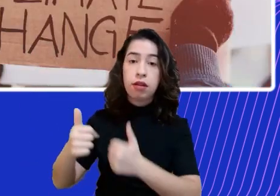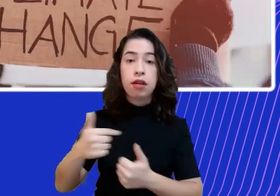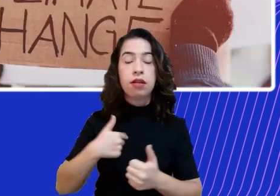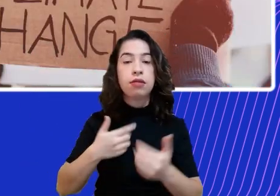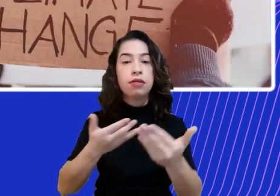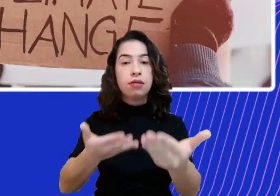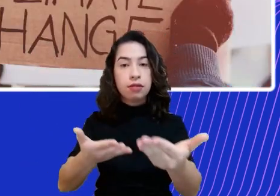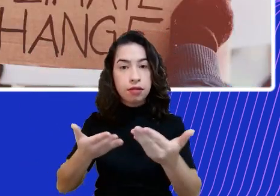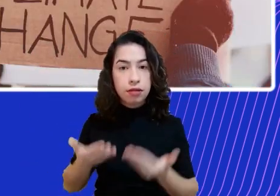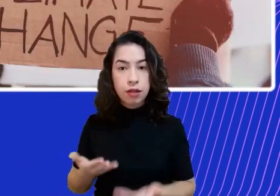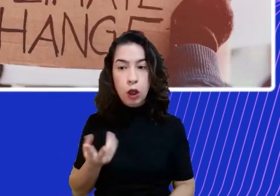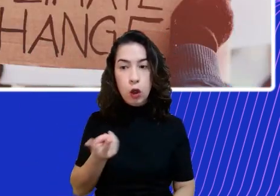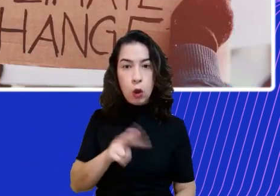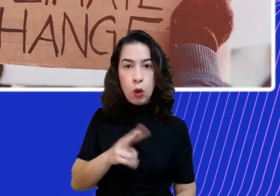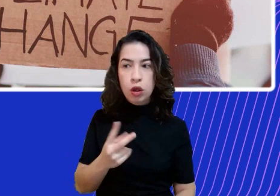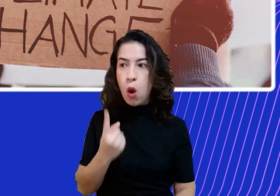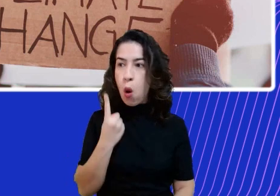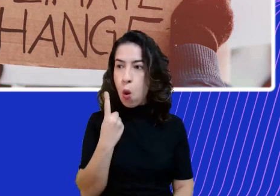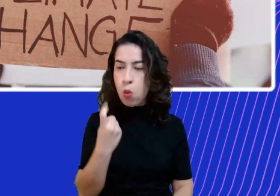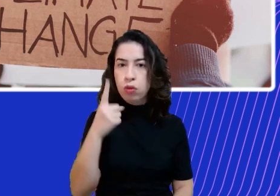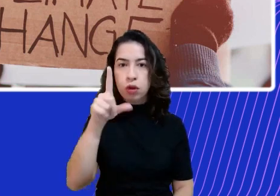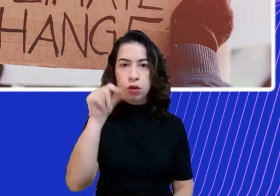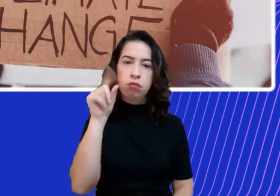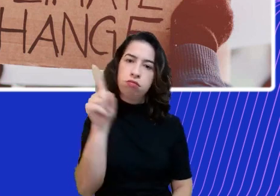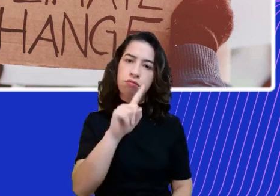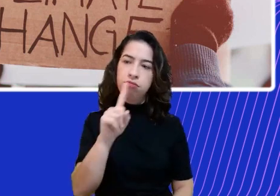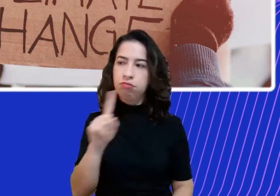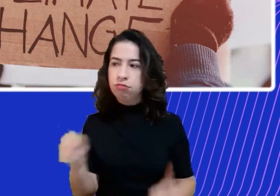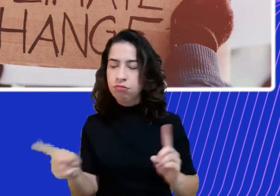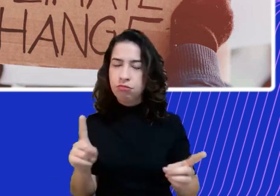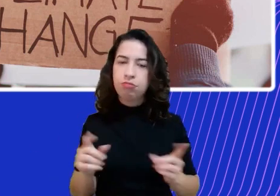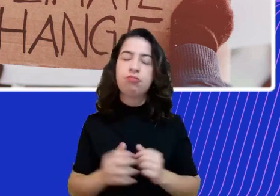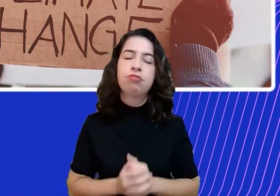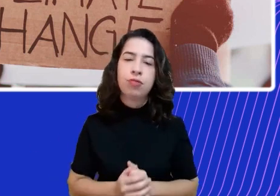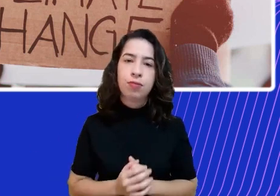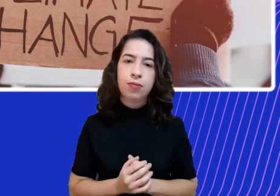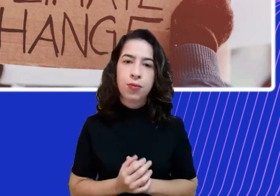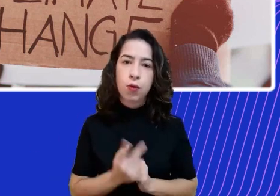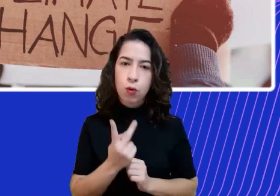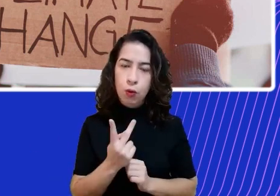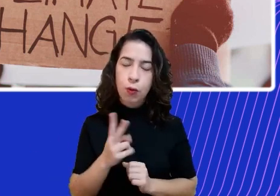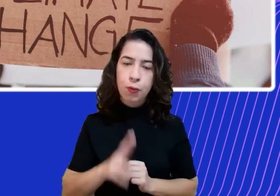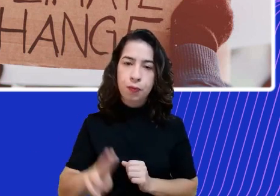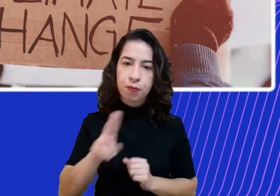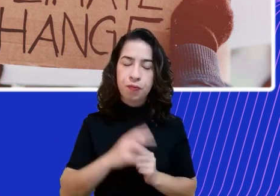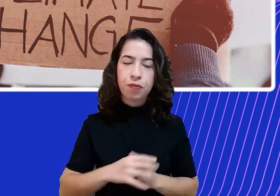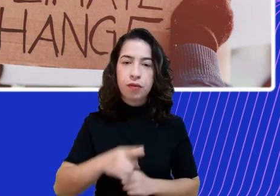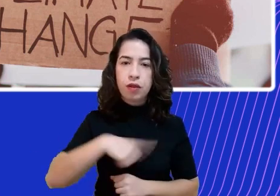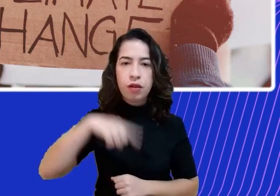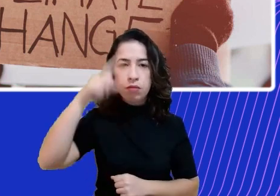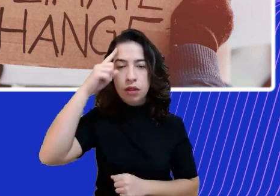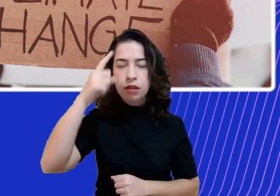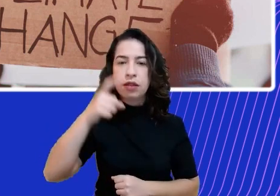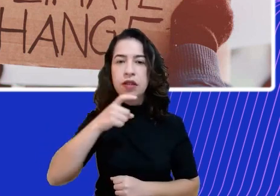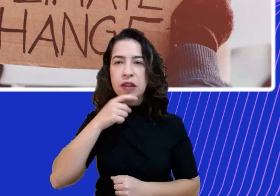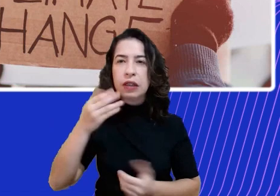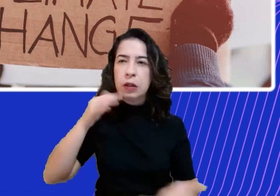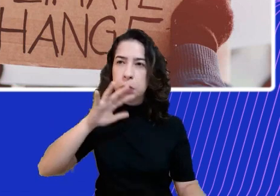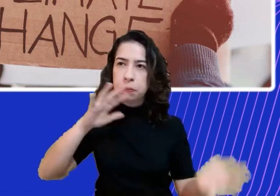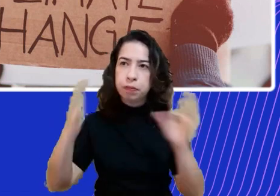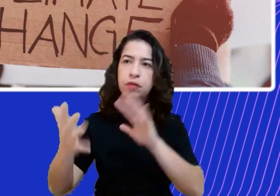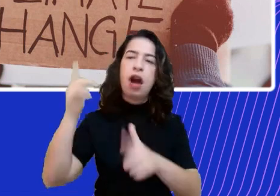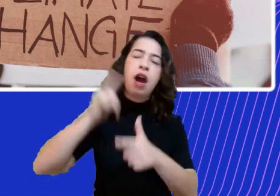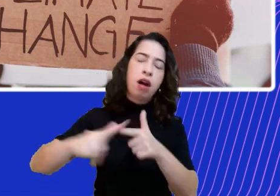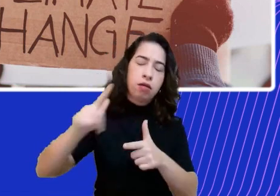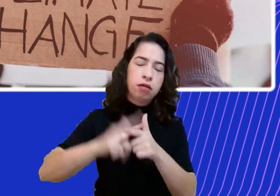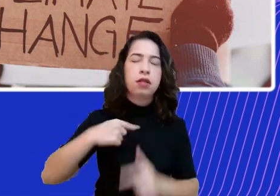think about the and instead of or. This is our call for action to think that climate change is the problem and that we